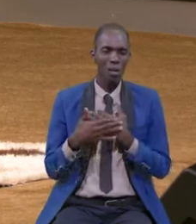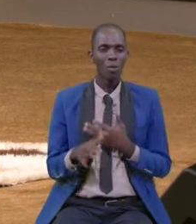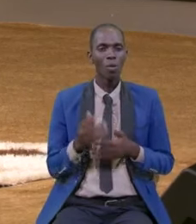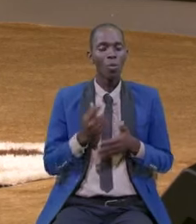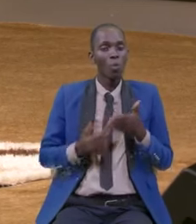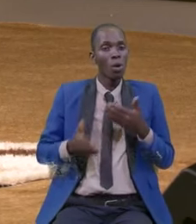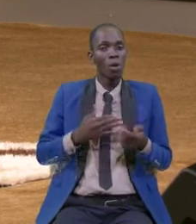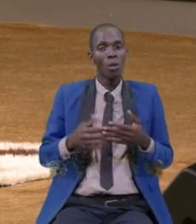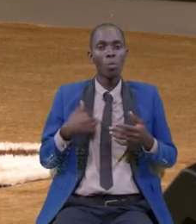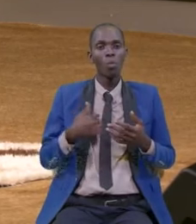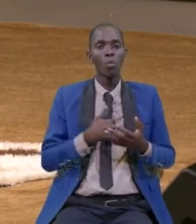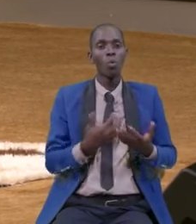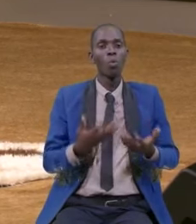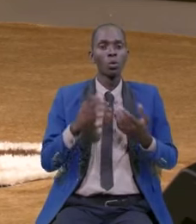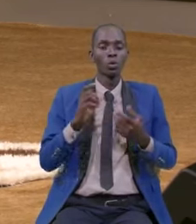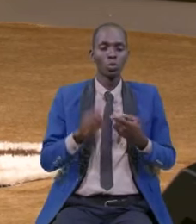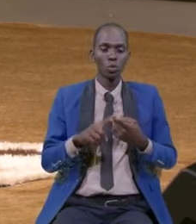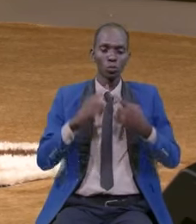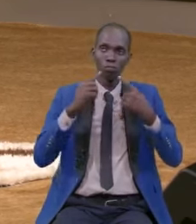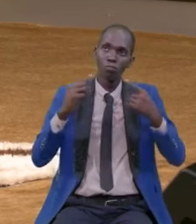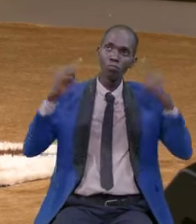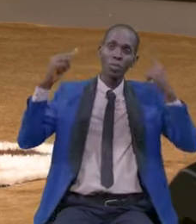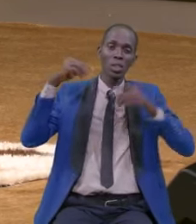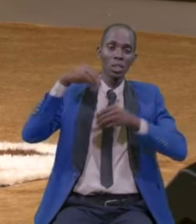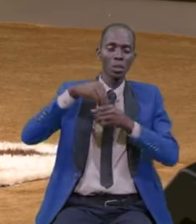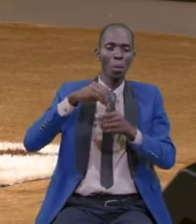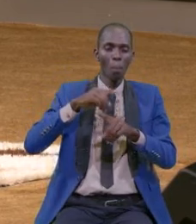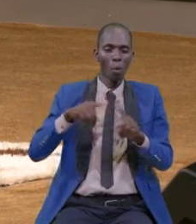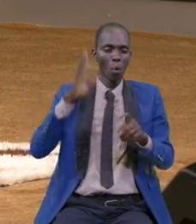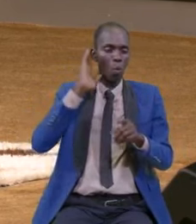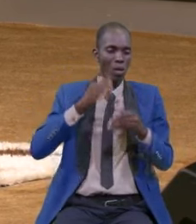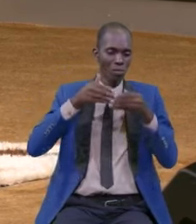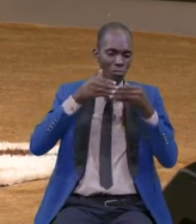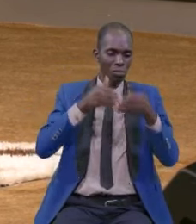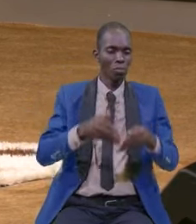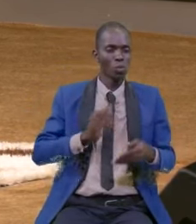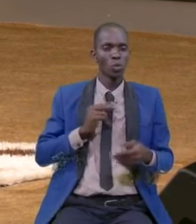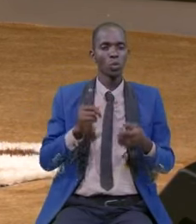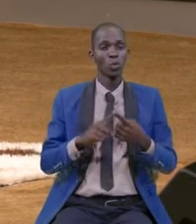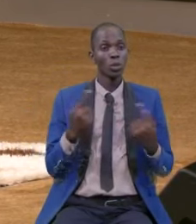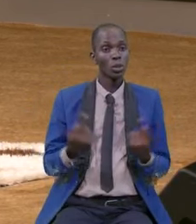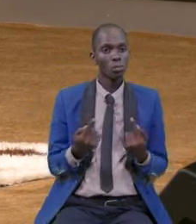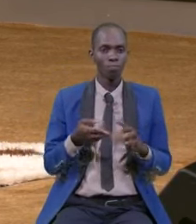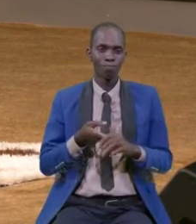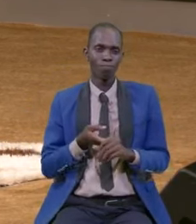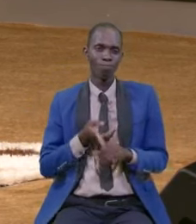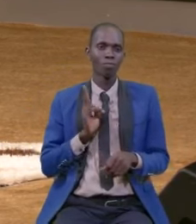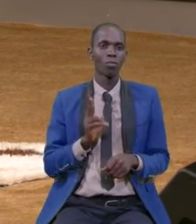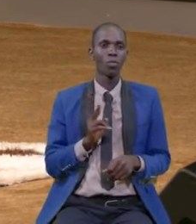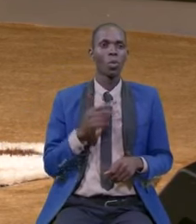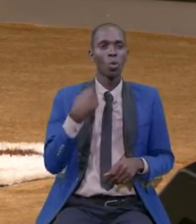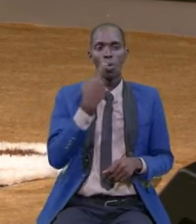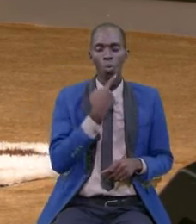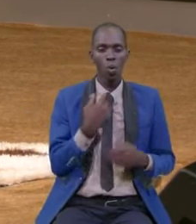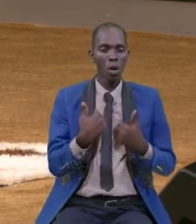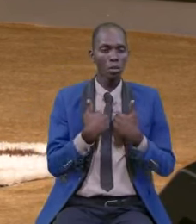achieve that will involve getting into sin with drop who did no sin neither was